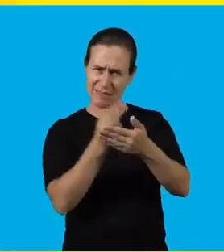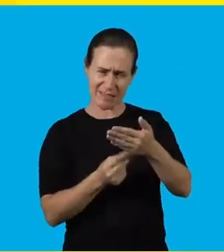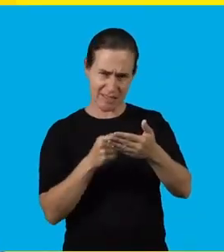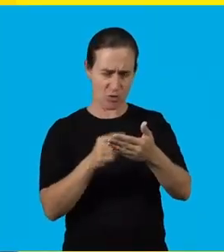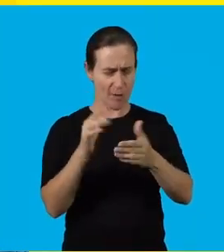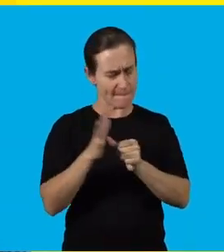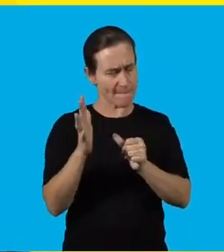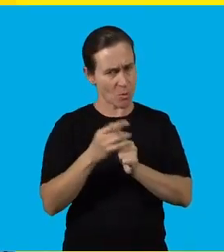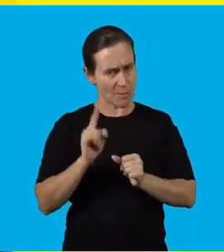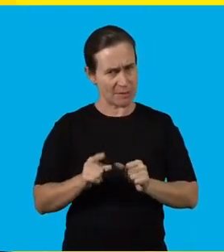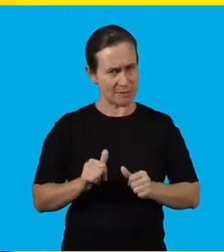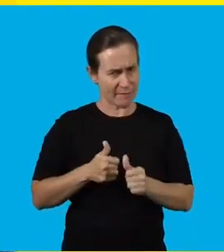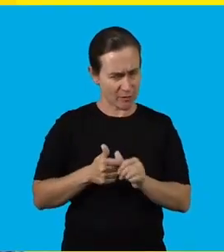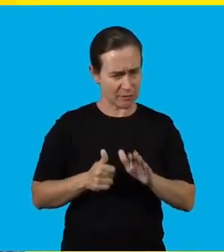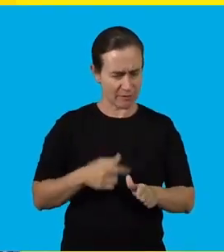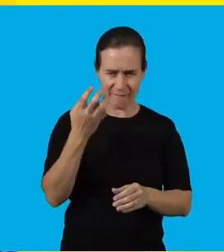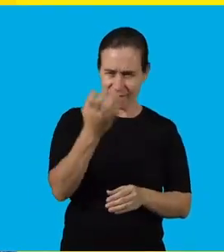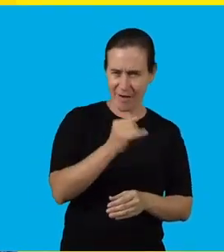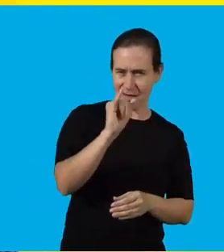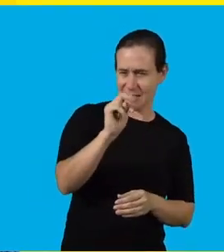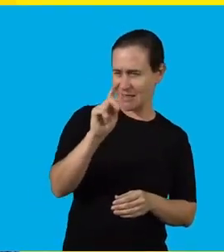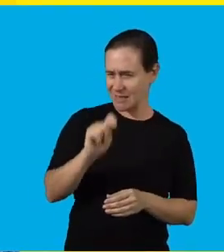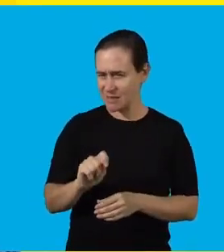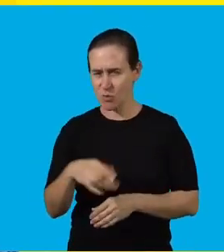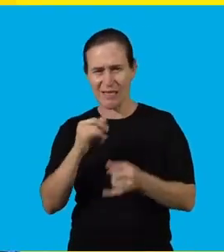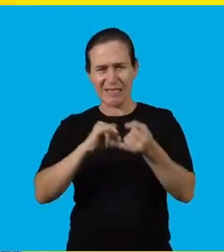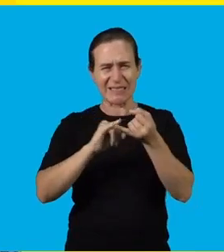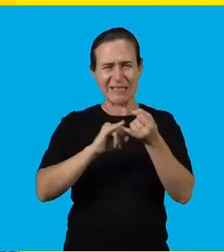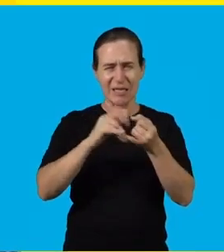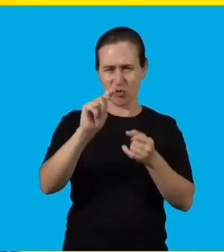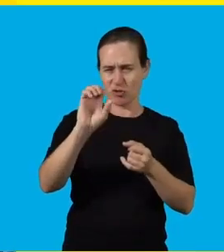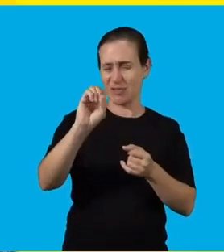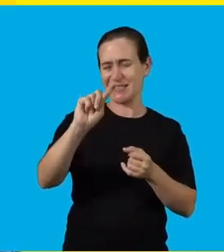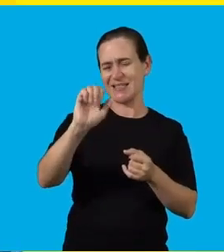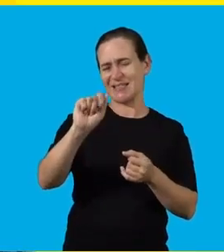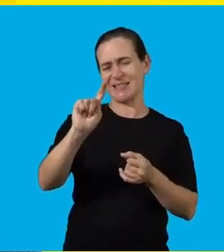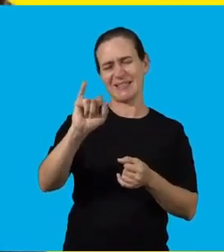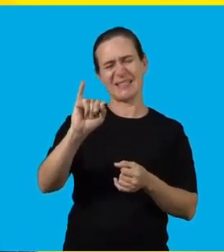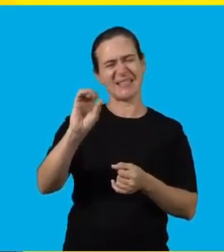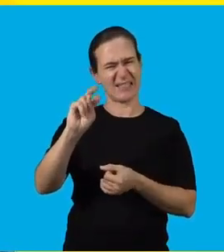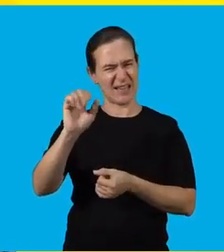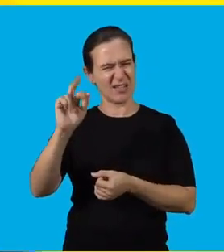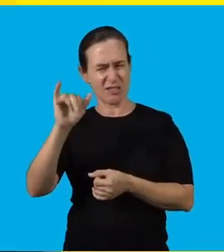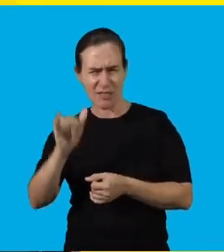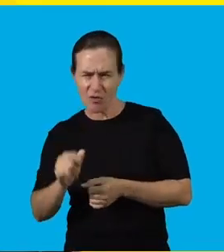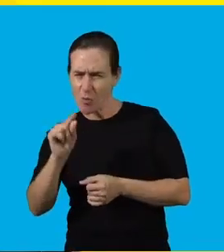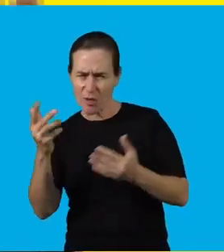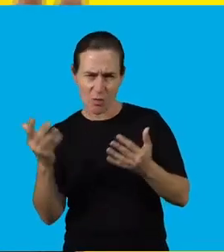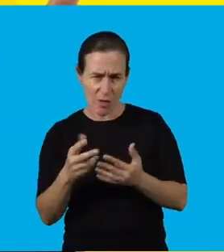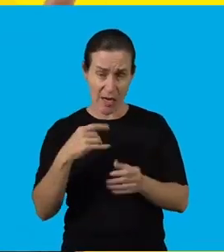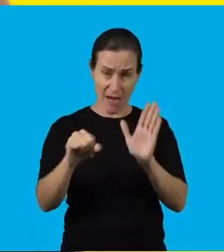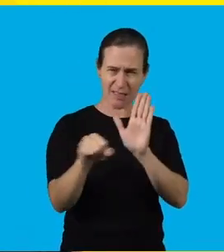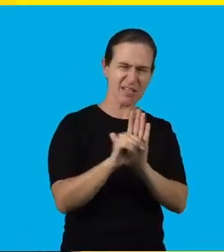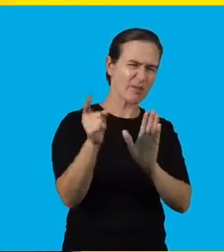steps you need. You need to find the intercepts, you need to find the stationary points, you identify the shape, and then only are you ready